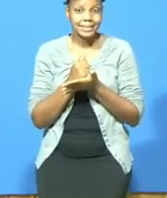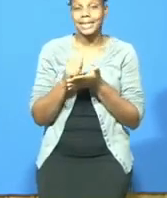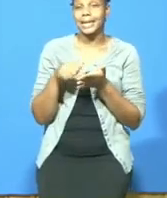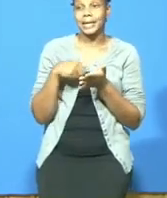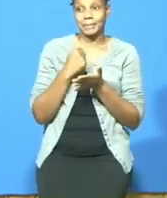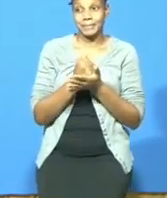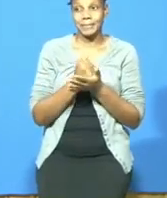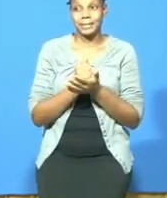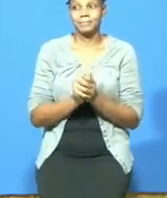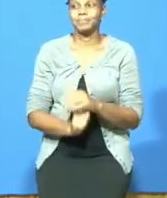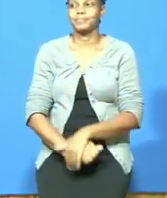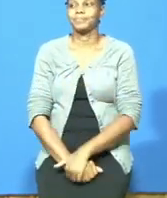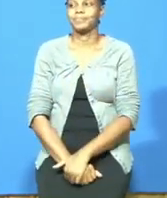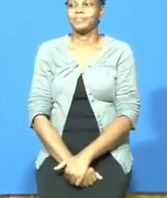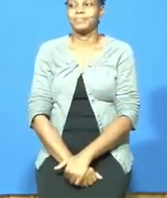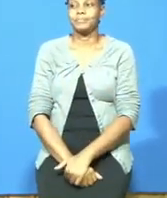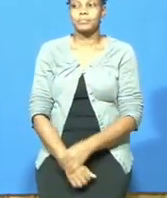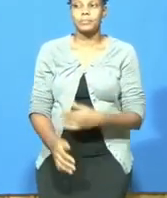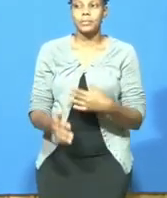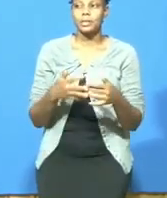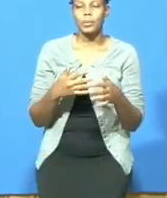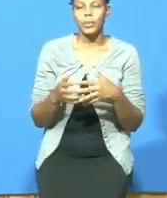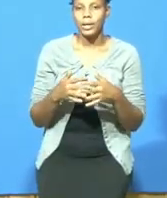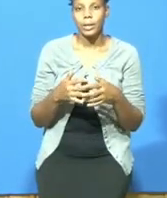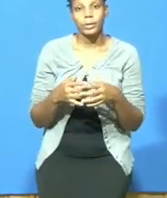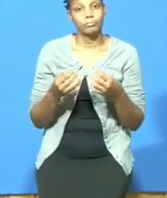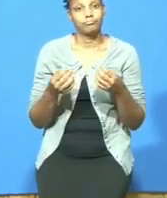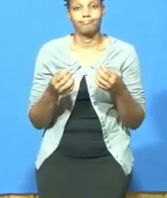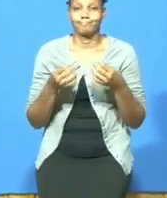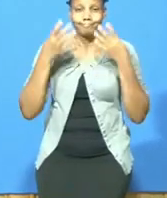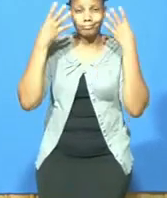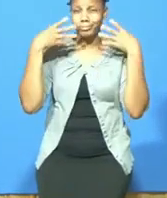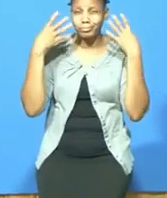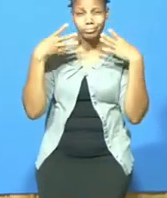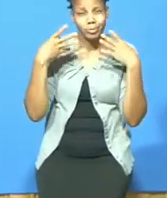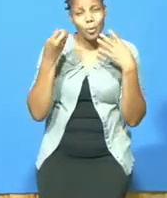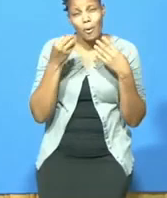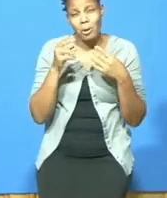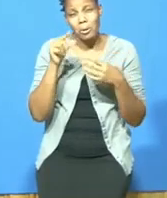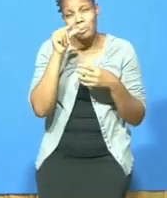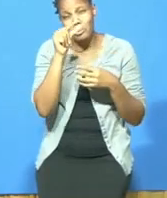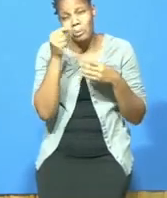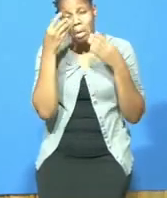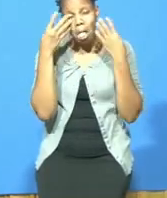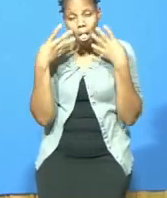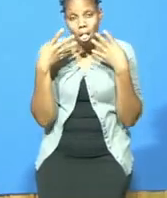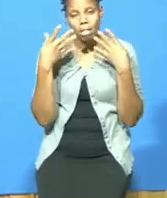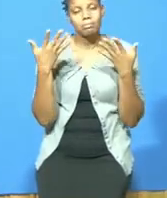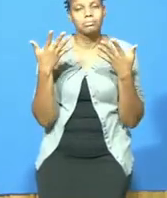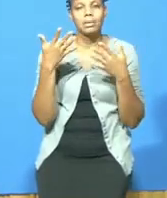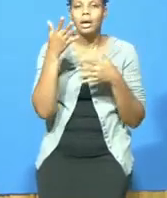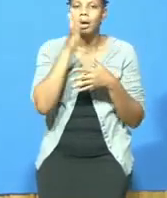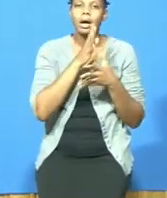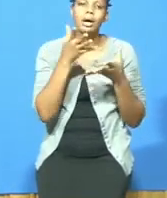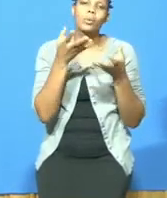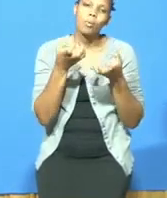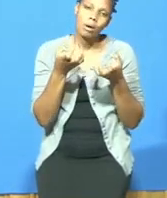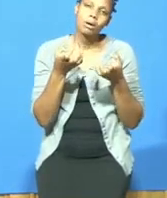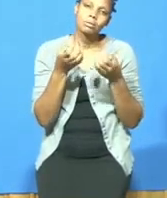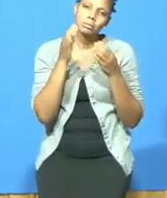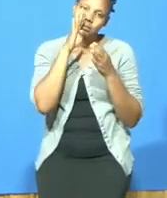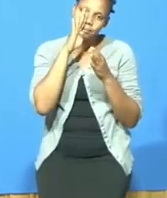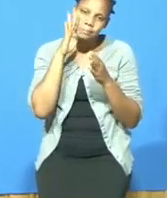Amen. Whether your tears are many or few, God wants to wipe